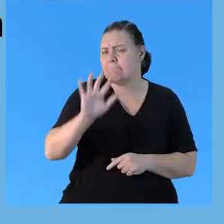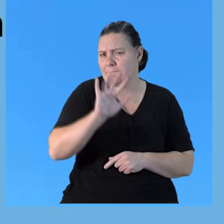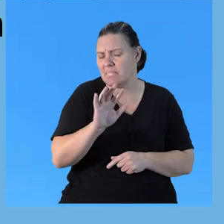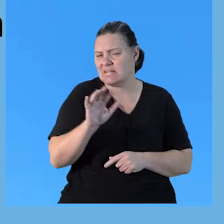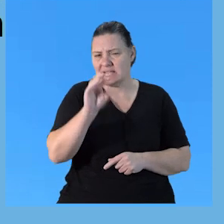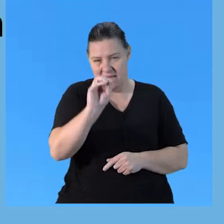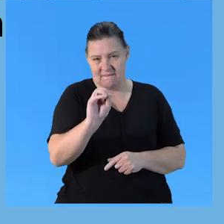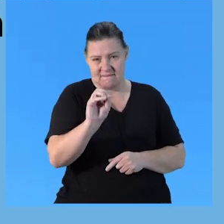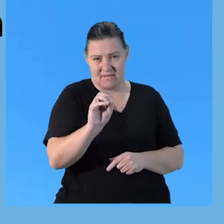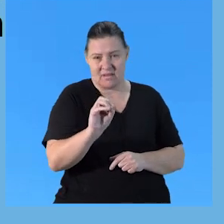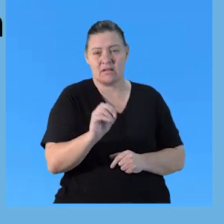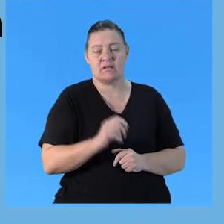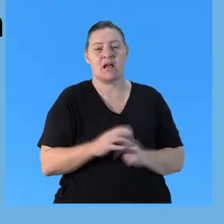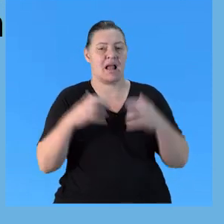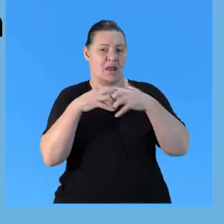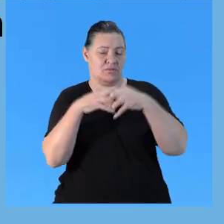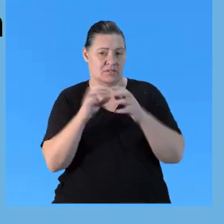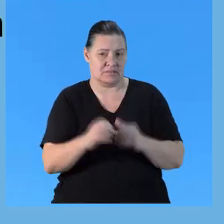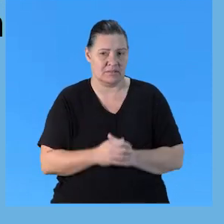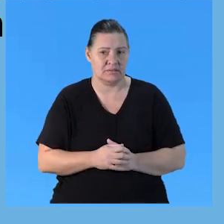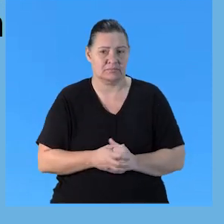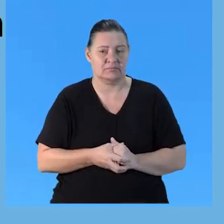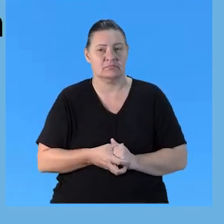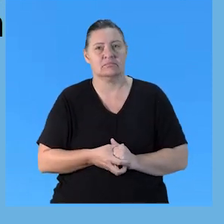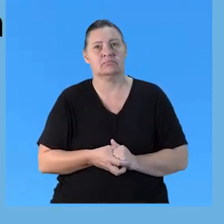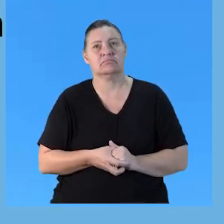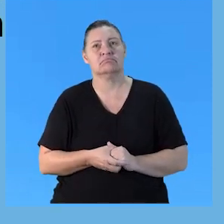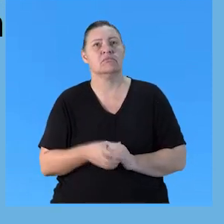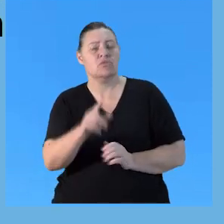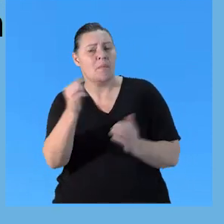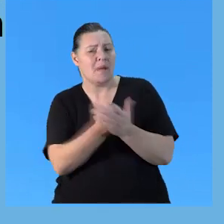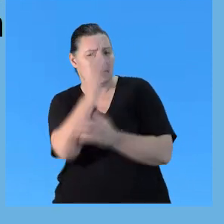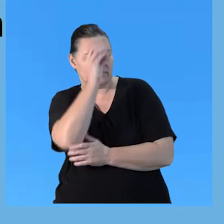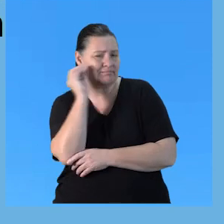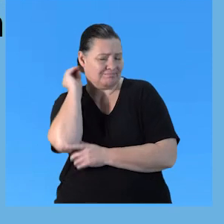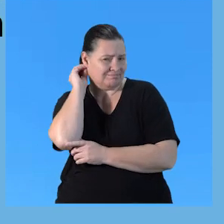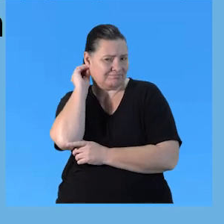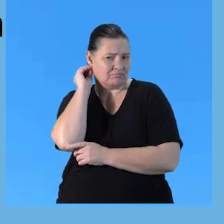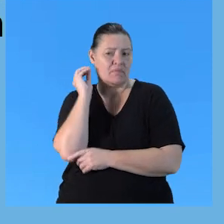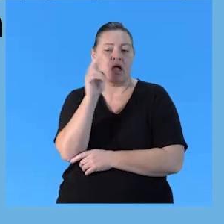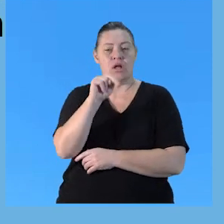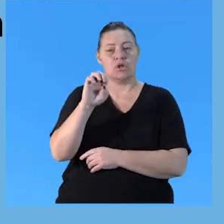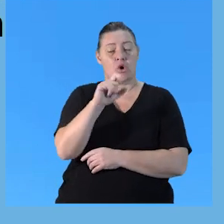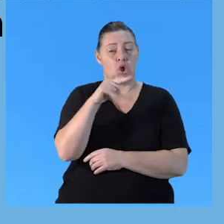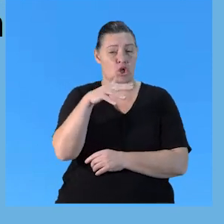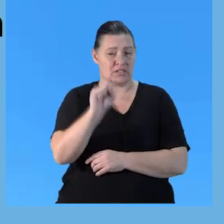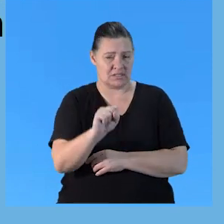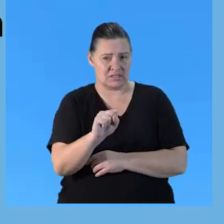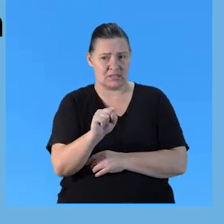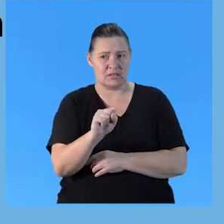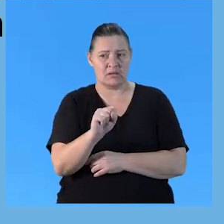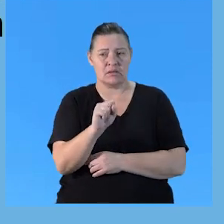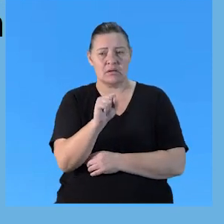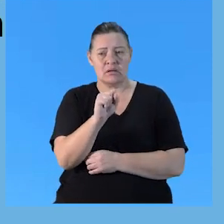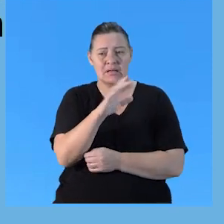flowing from the negative terminal to the positive terminal, through the wire, through the switch, and then through this wire, through